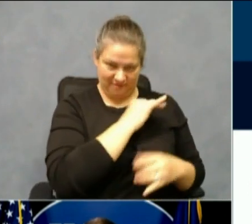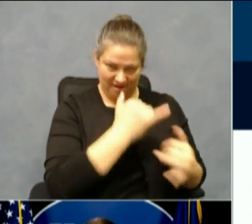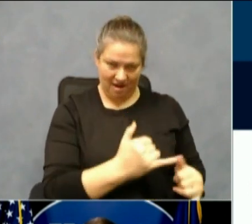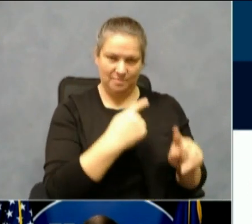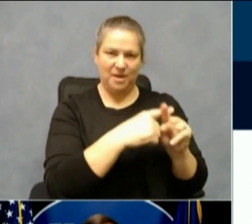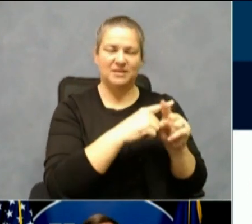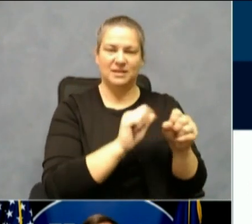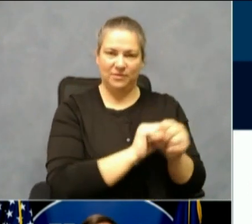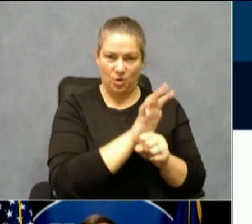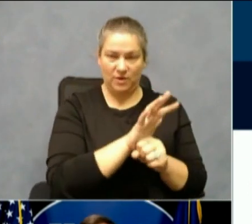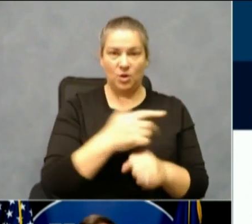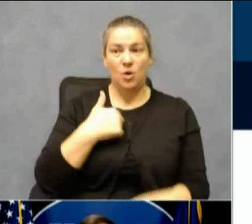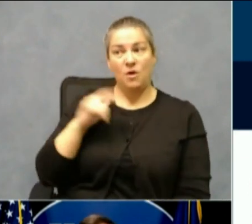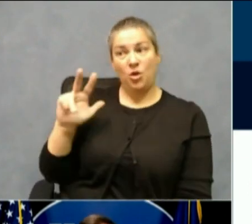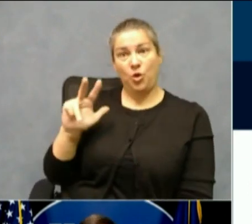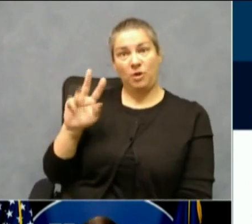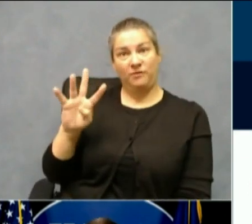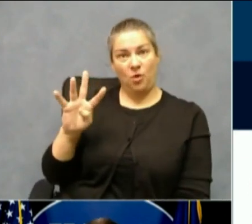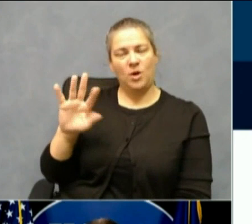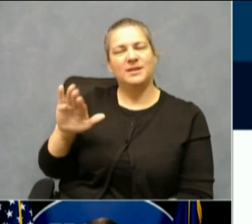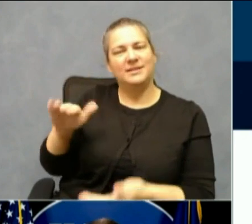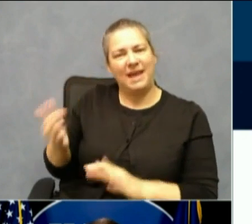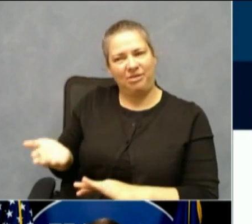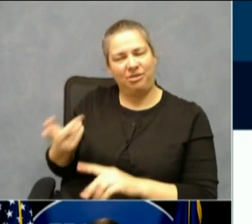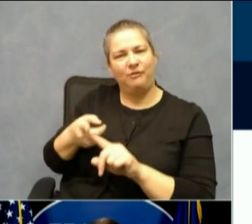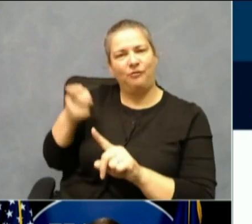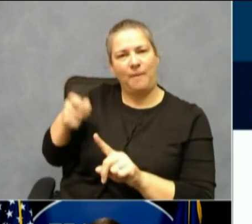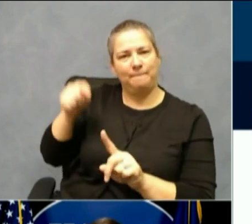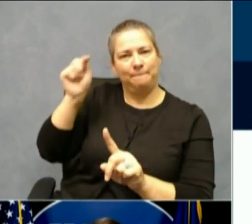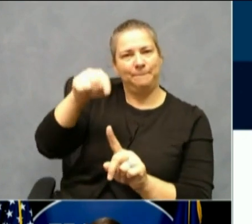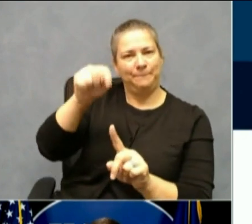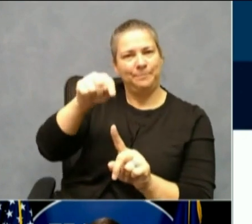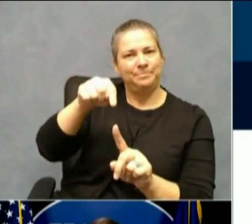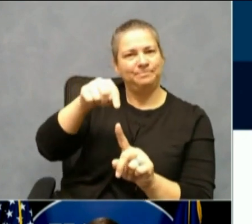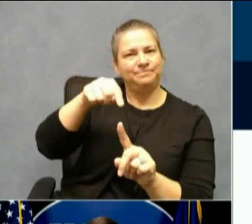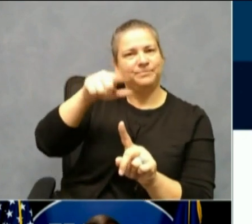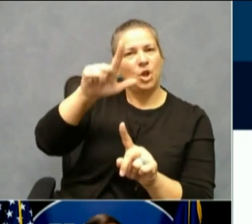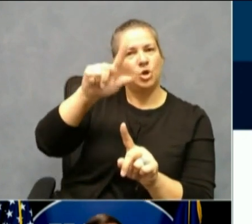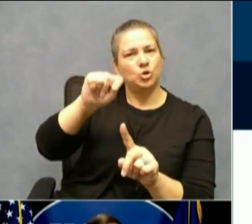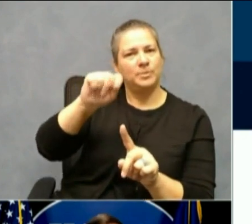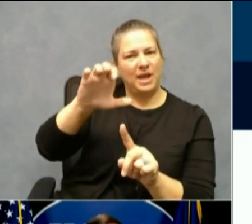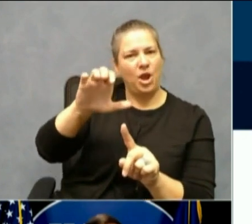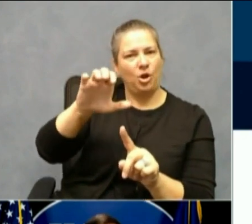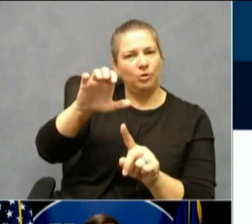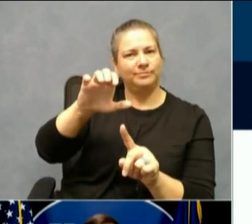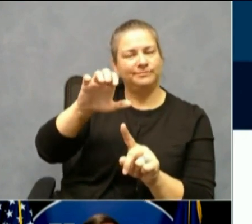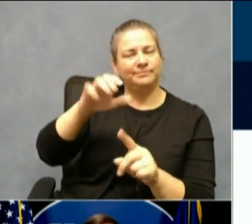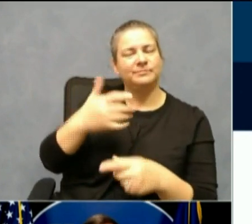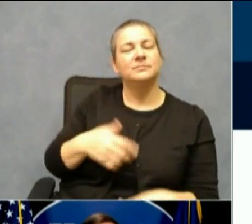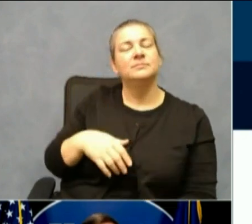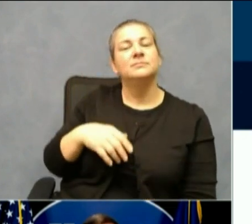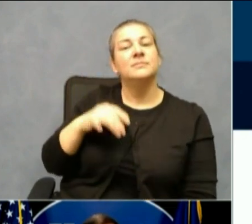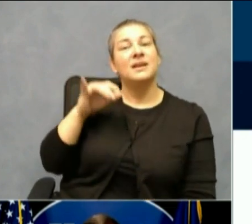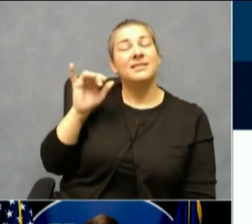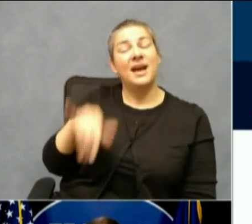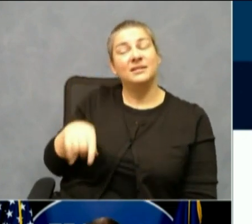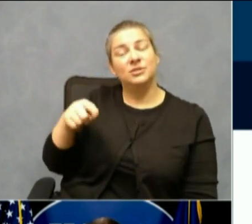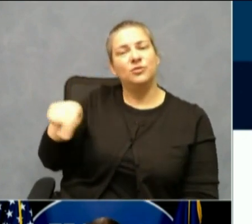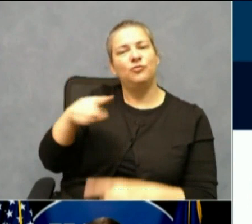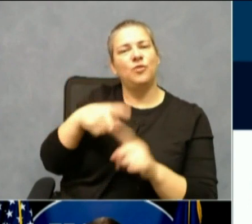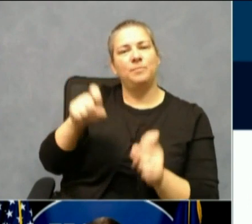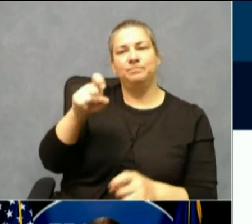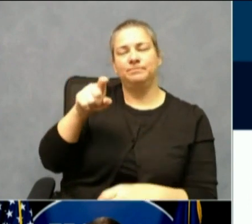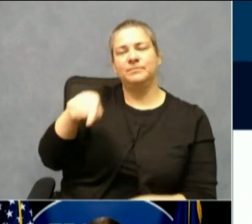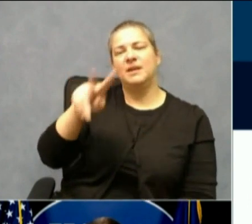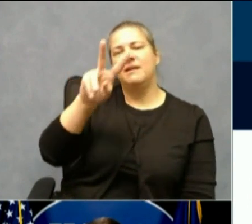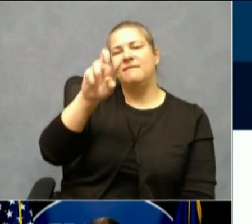34 additional deaths as being individuals in or around long-term care. A number of those from the Veterans